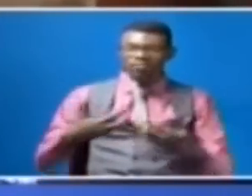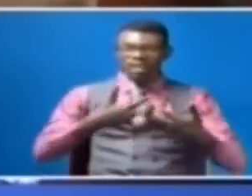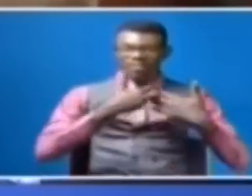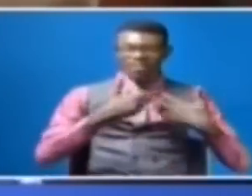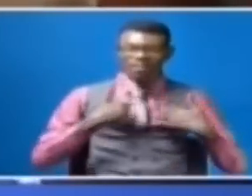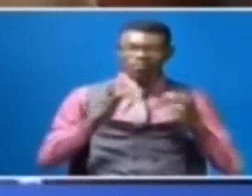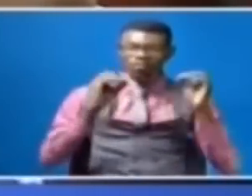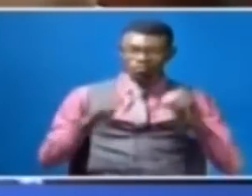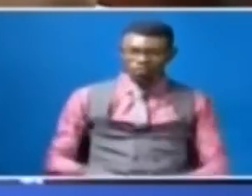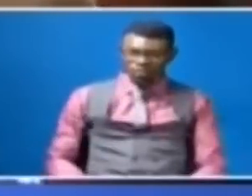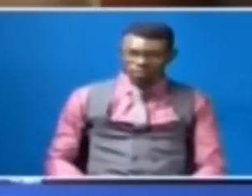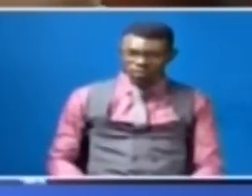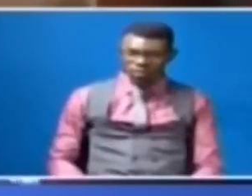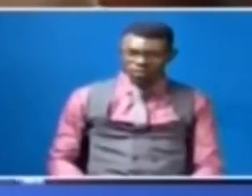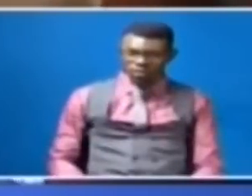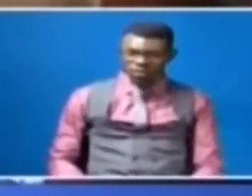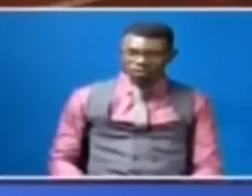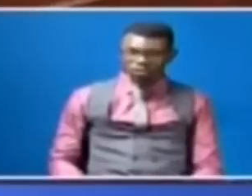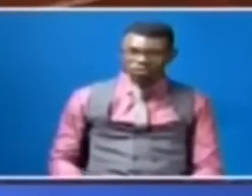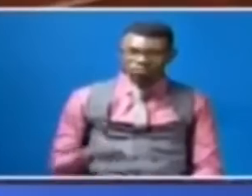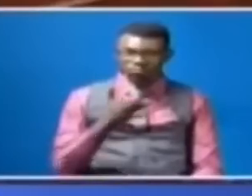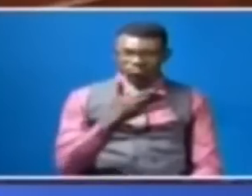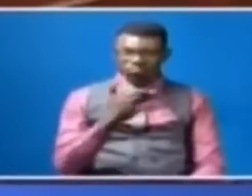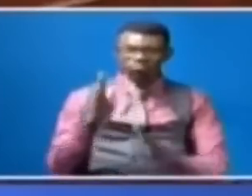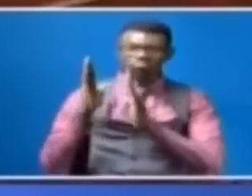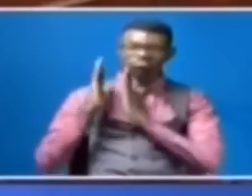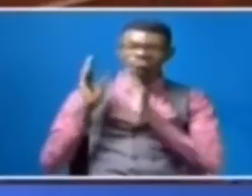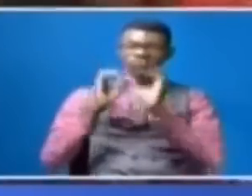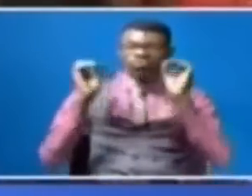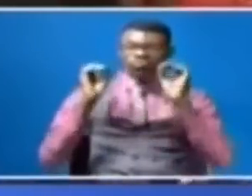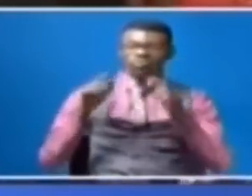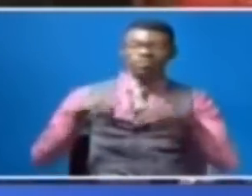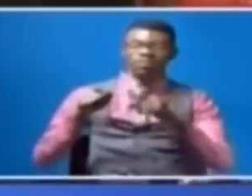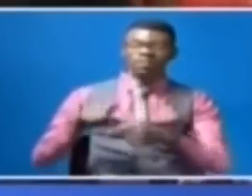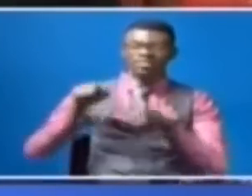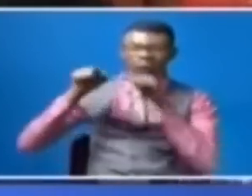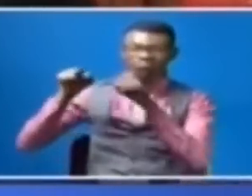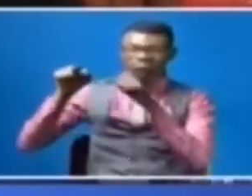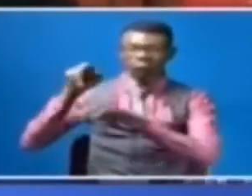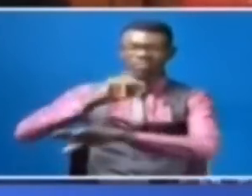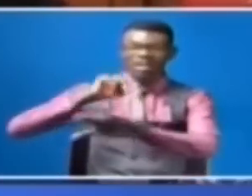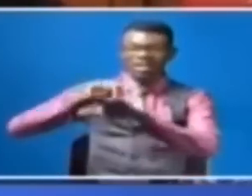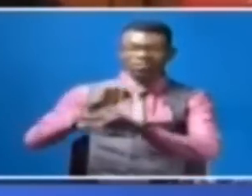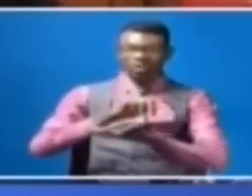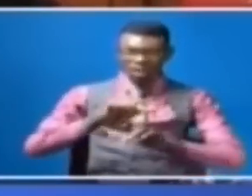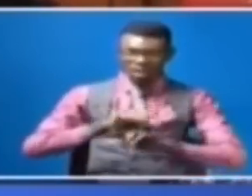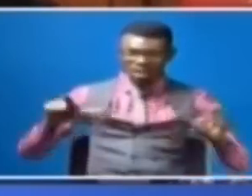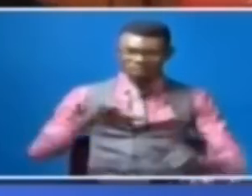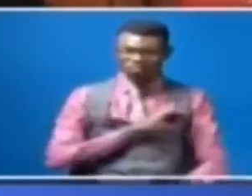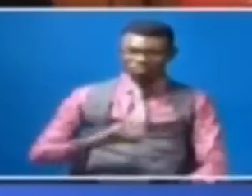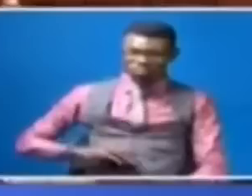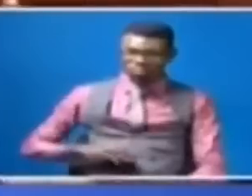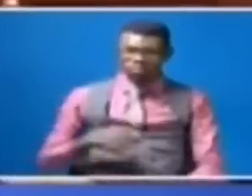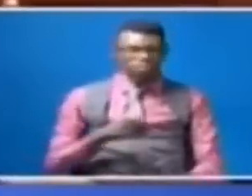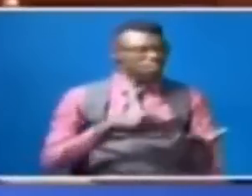and they should be secure. The lawmakers accused the National Land Commission of frustrating and delaying to compensate people